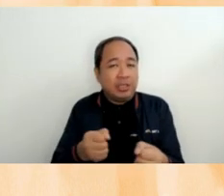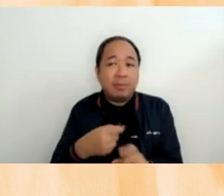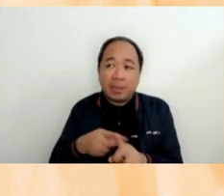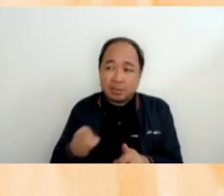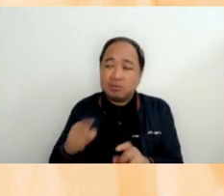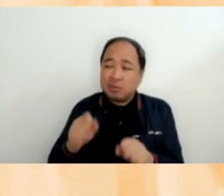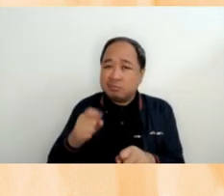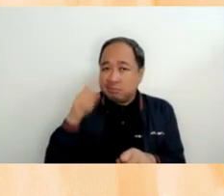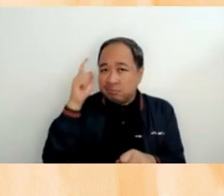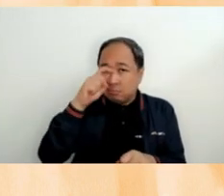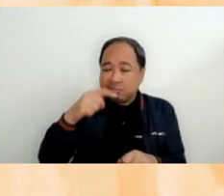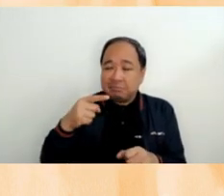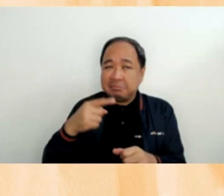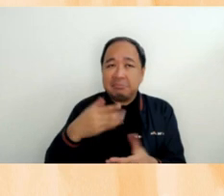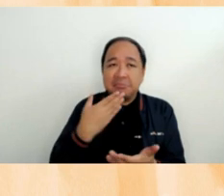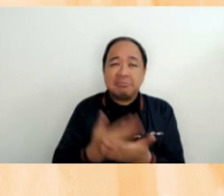choices.